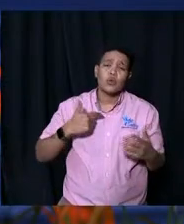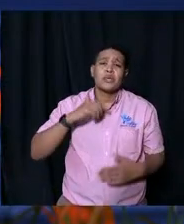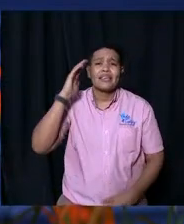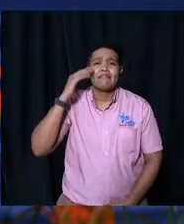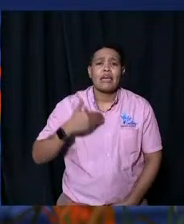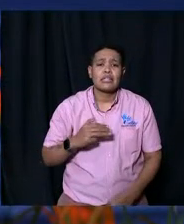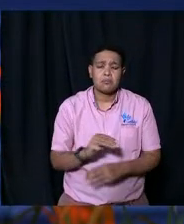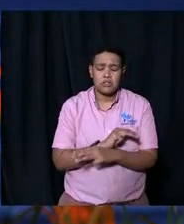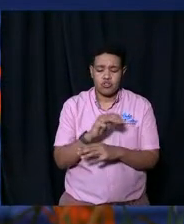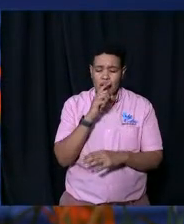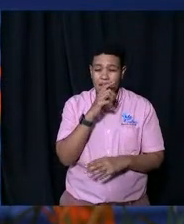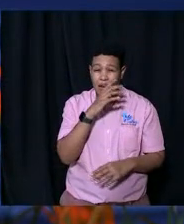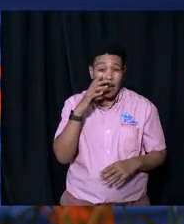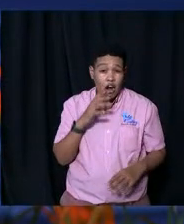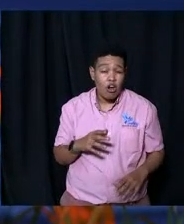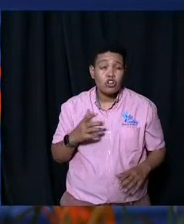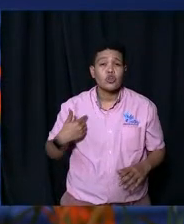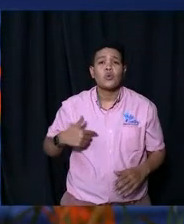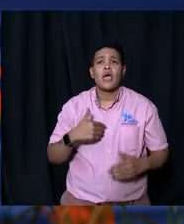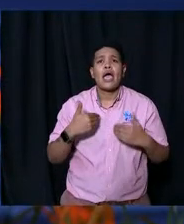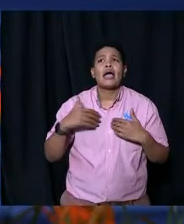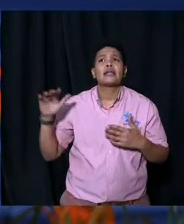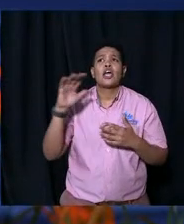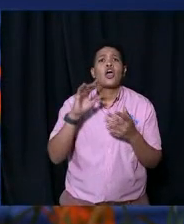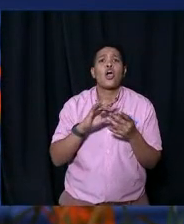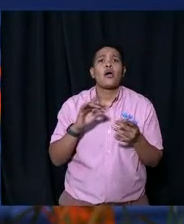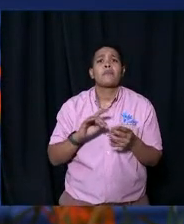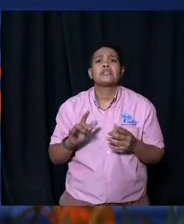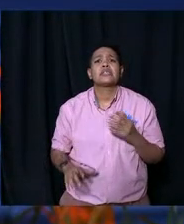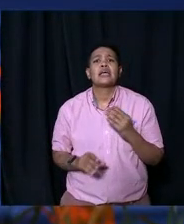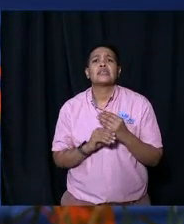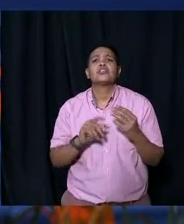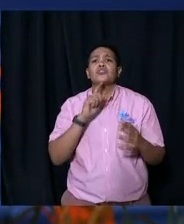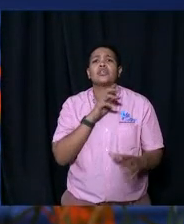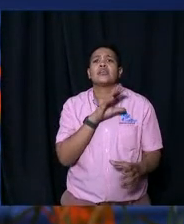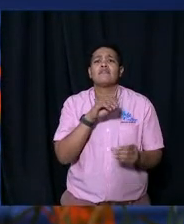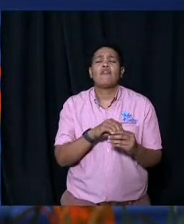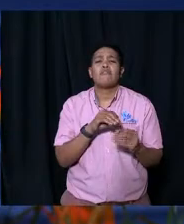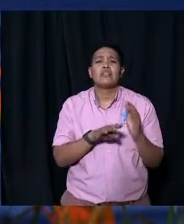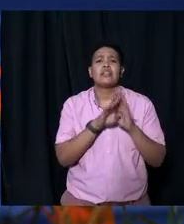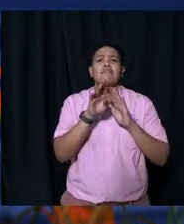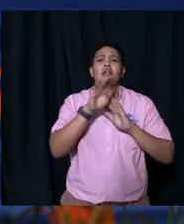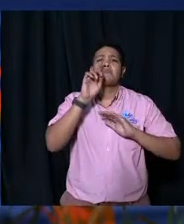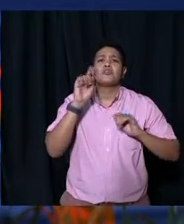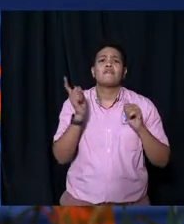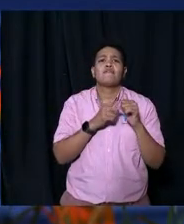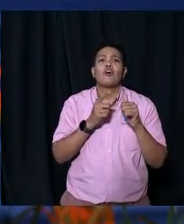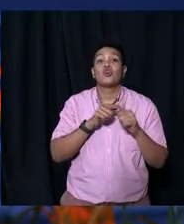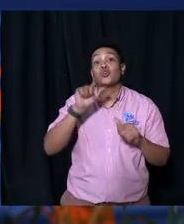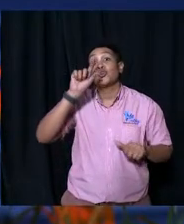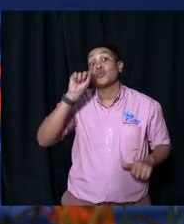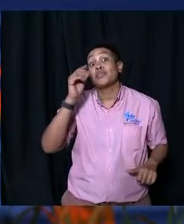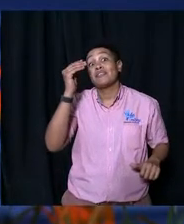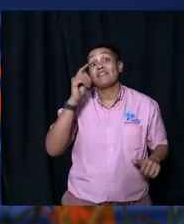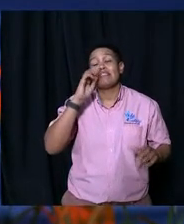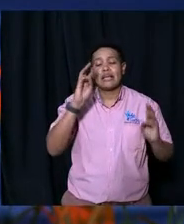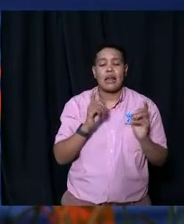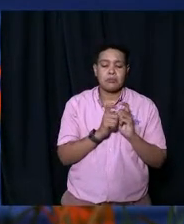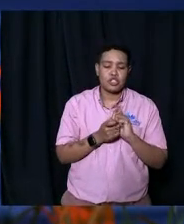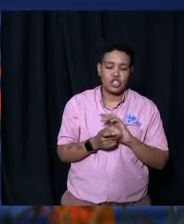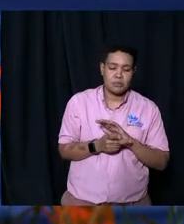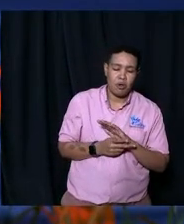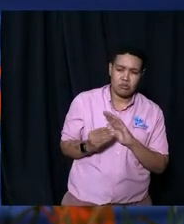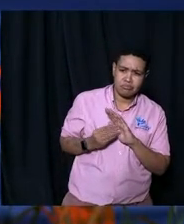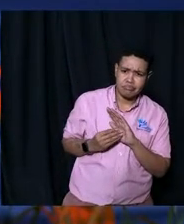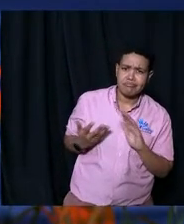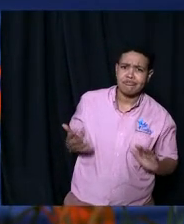invited the Ministry of Agriculture, we had their comments, and they were also involved in the development of the 2015 climate change policy.